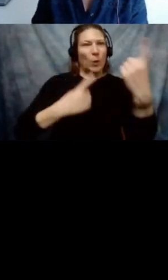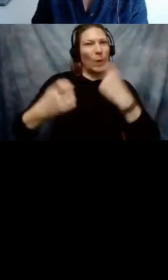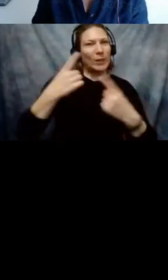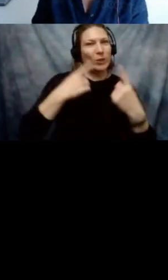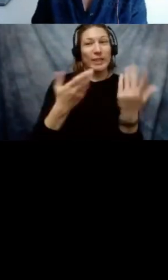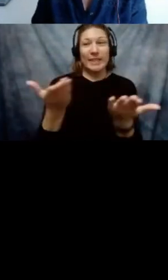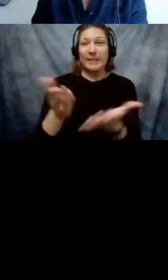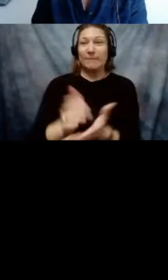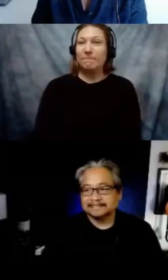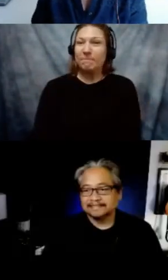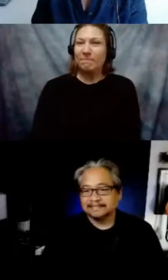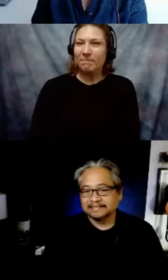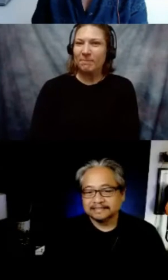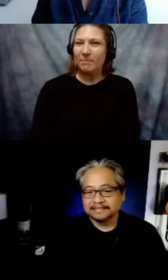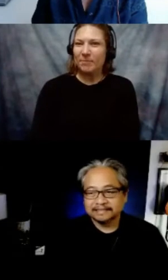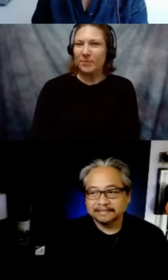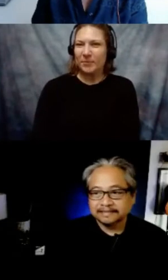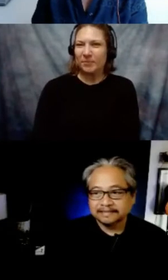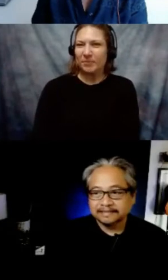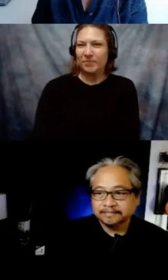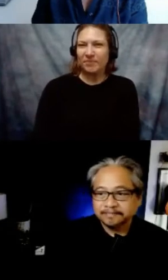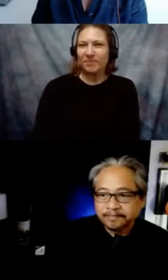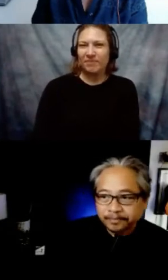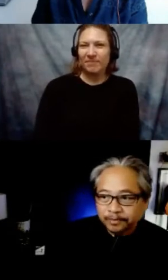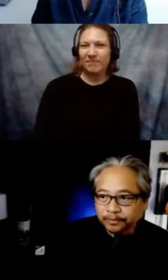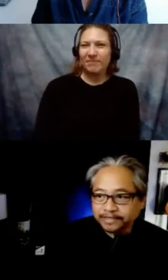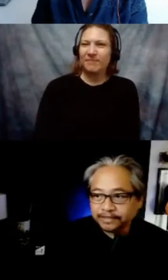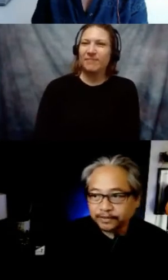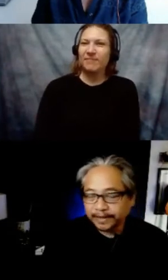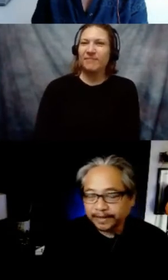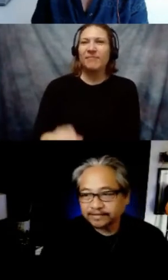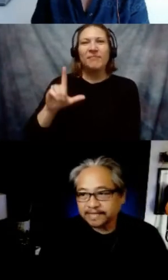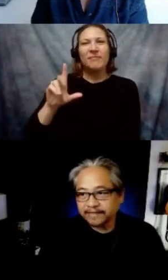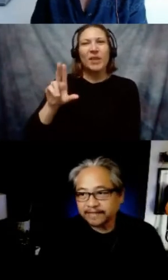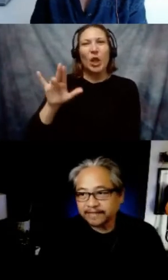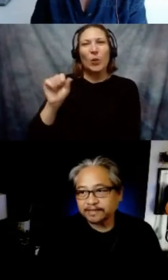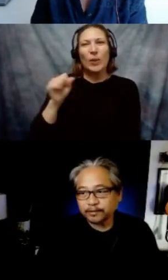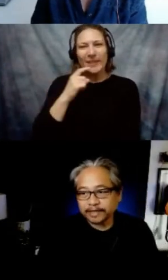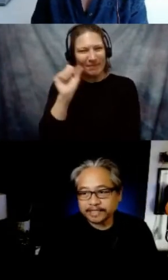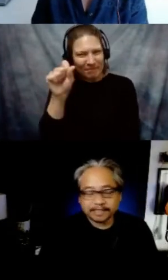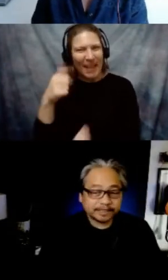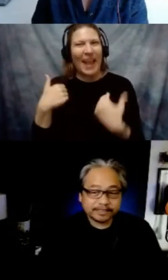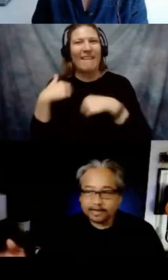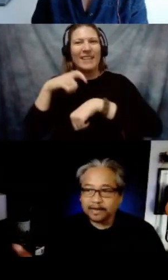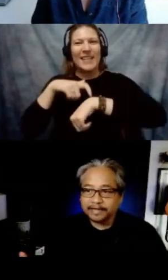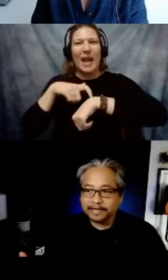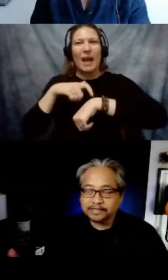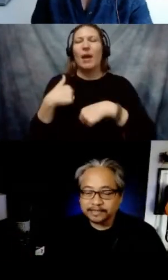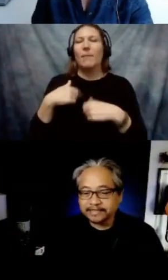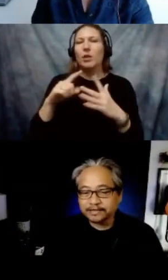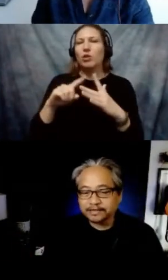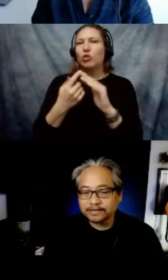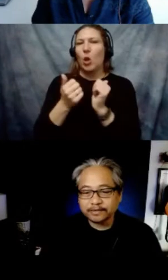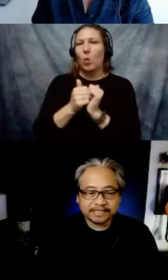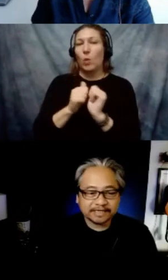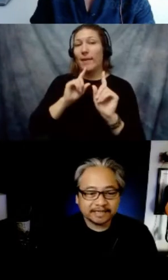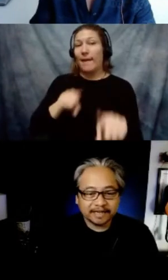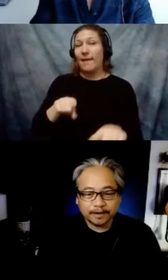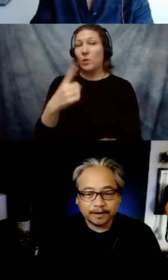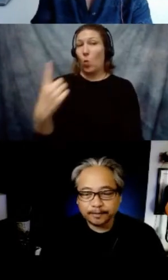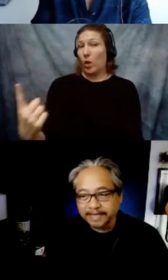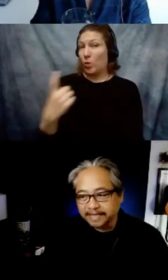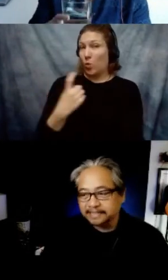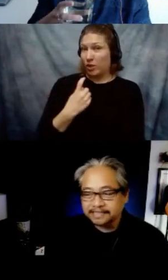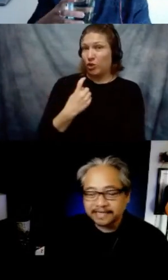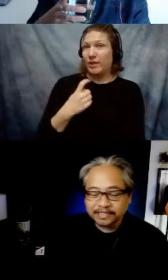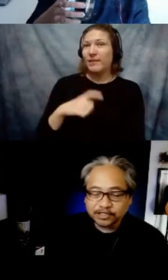We do. We have some time for some questions. Let me start out with answering this question. Yes, the sessions are being recorded, and I'll be